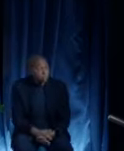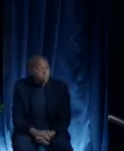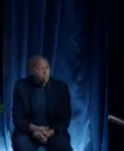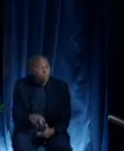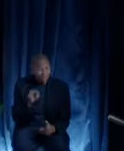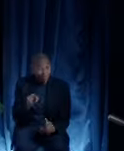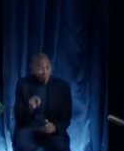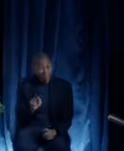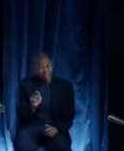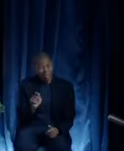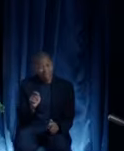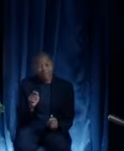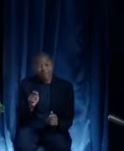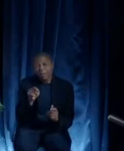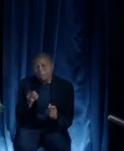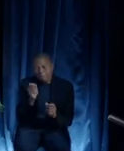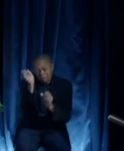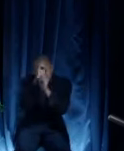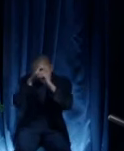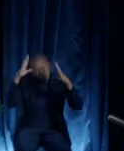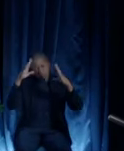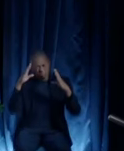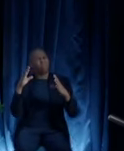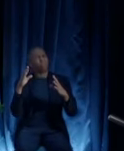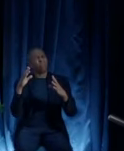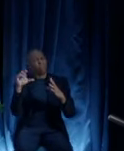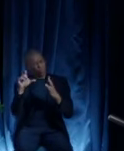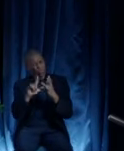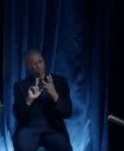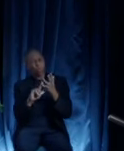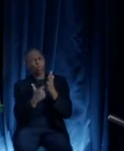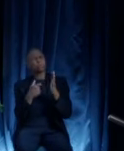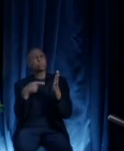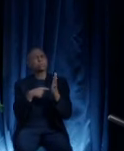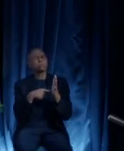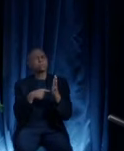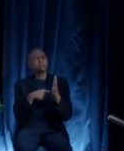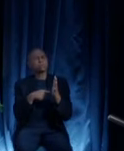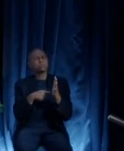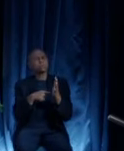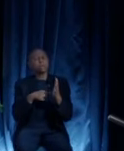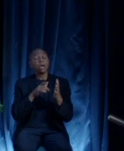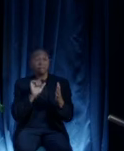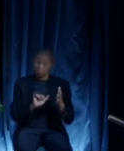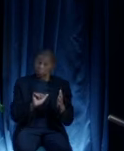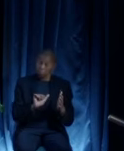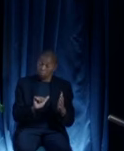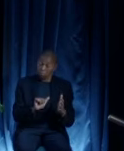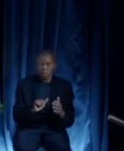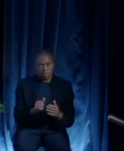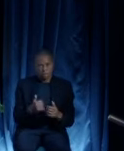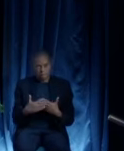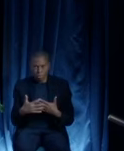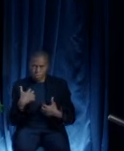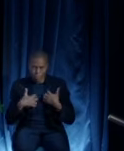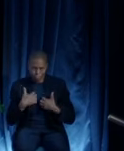So it's a really difficult, fluid thing to try to get hold of. It's much more interesting studying that than studying Parliament.